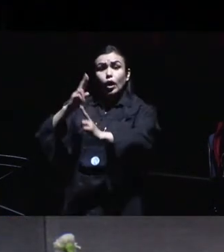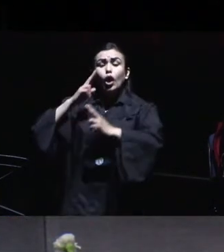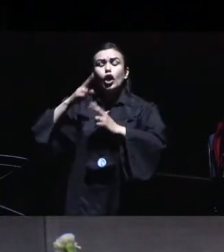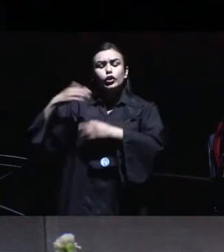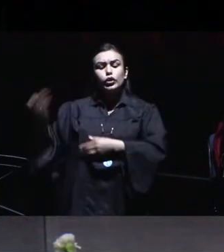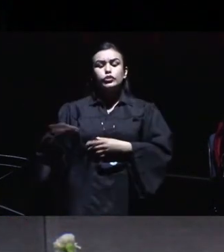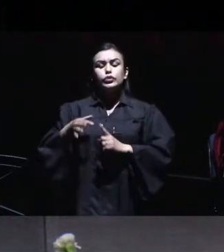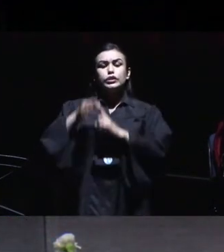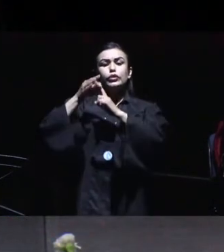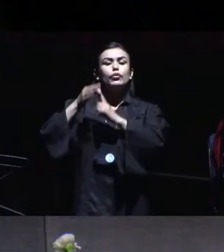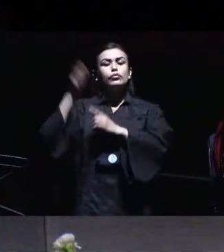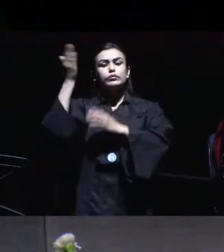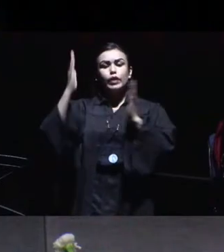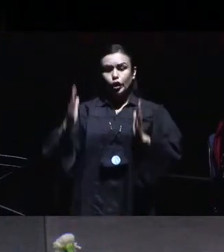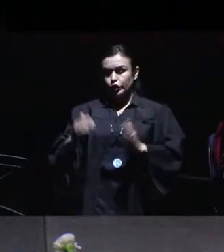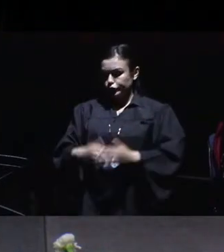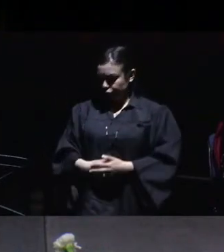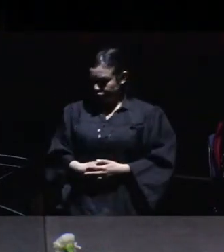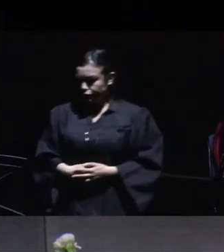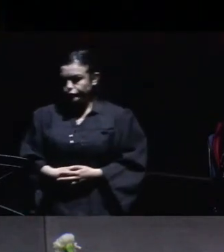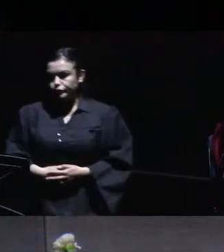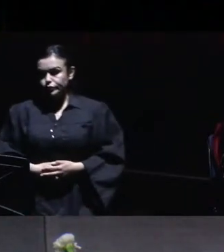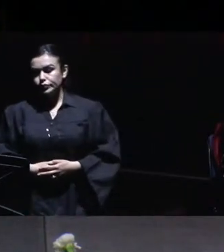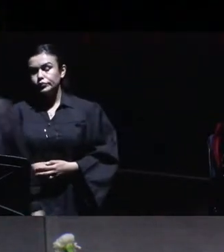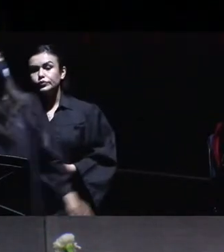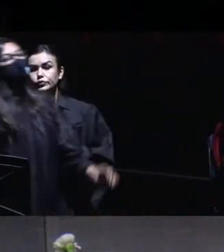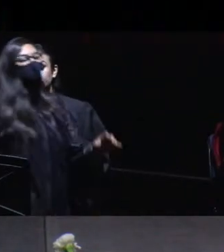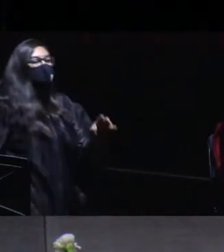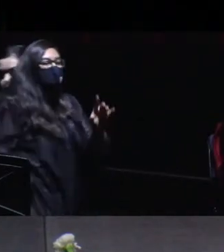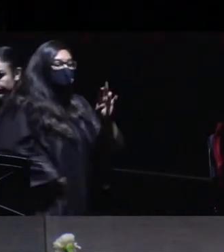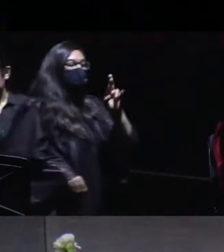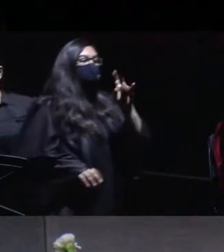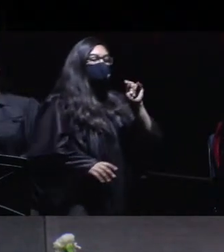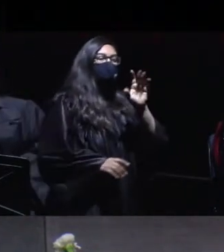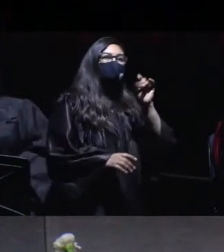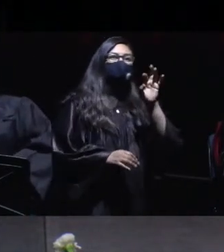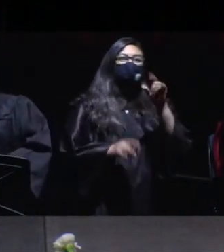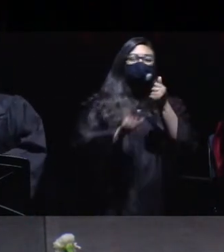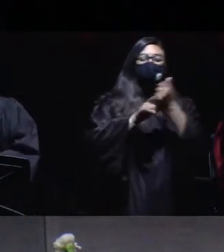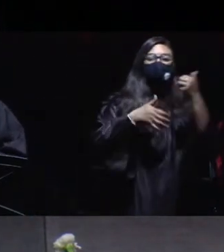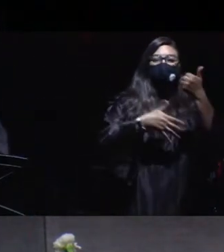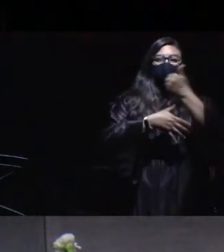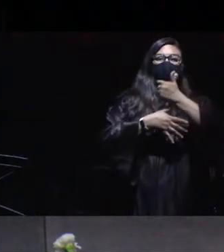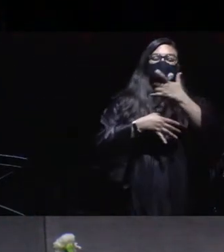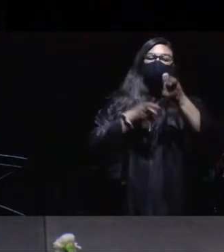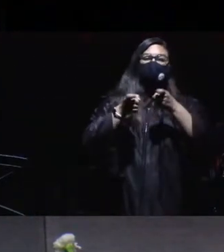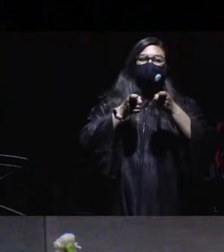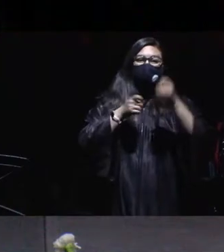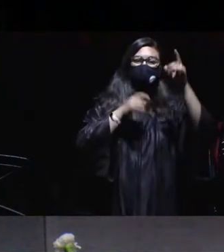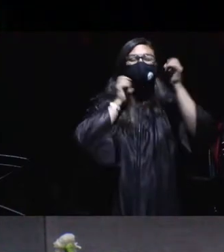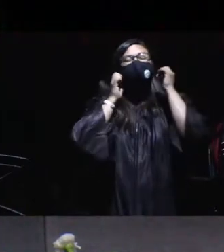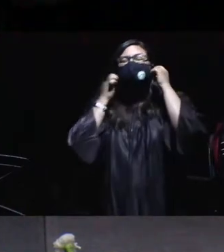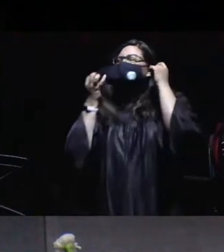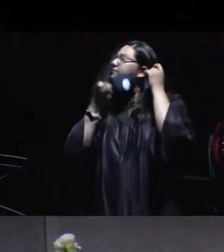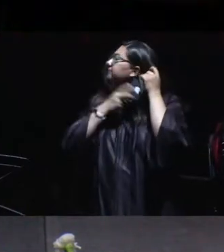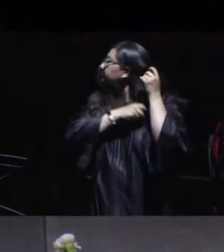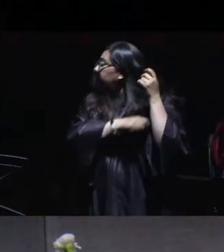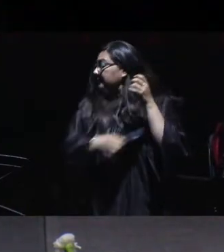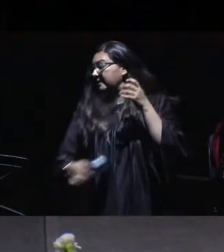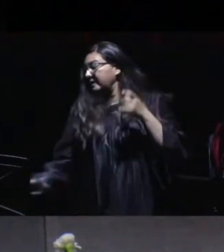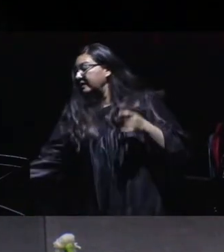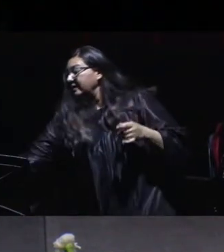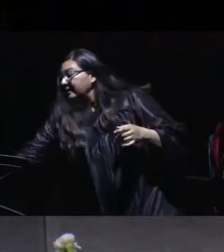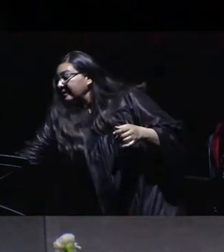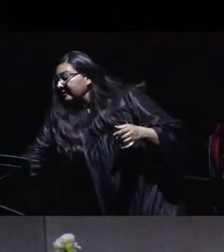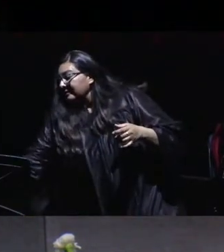keynote speaker. Dr. Roberto Coronado is Senior Vice President in charge of the Dallas Federal Reserve Bank's San Antonio